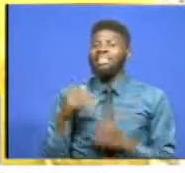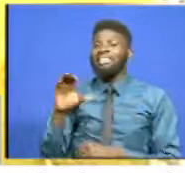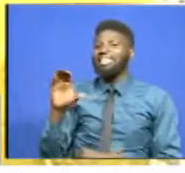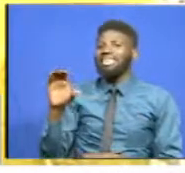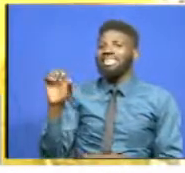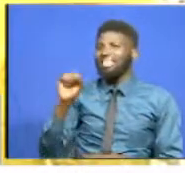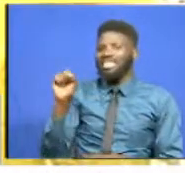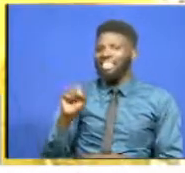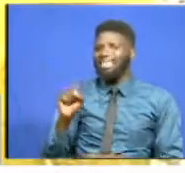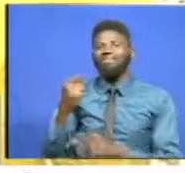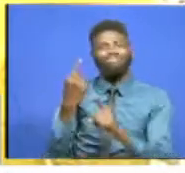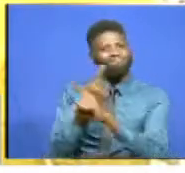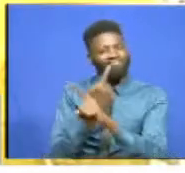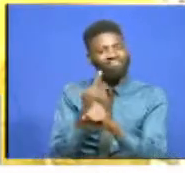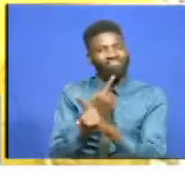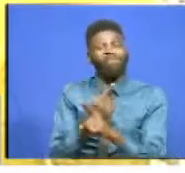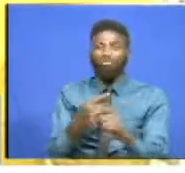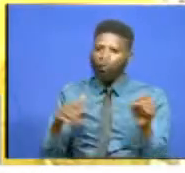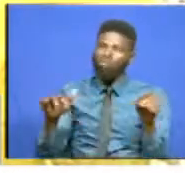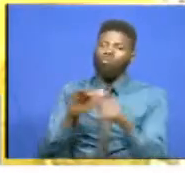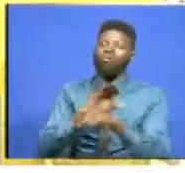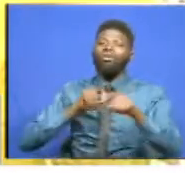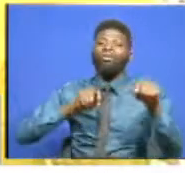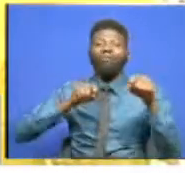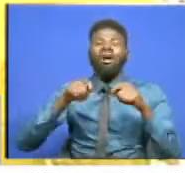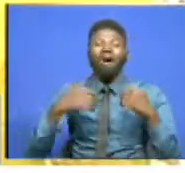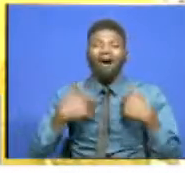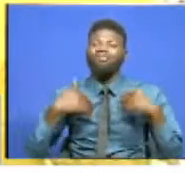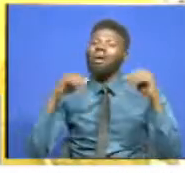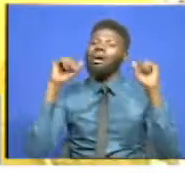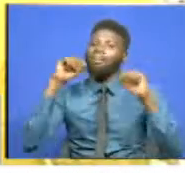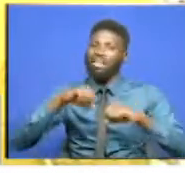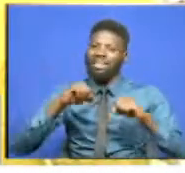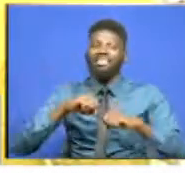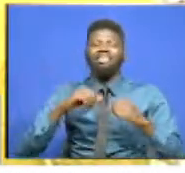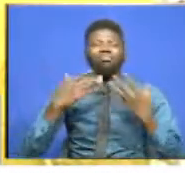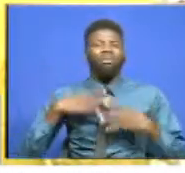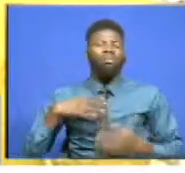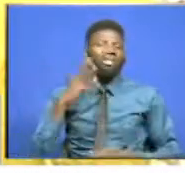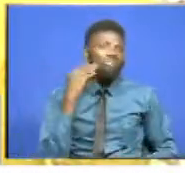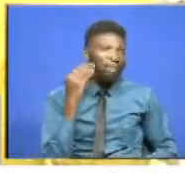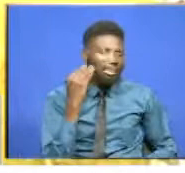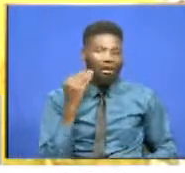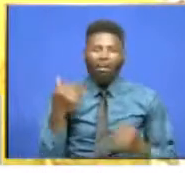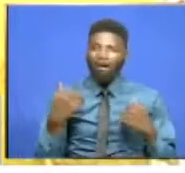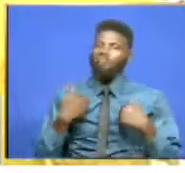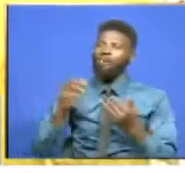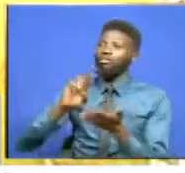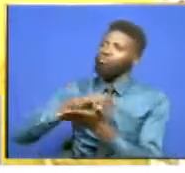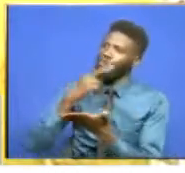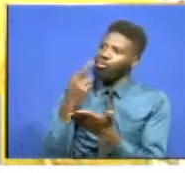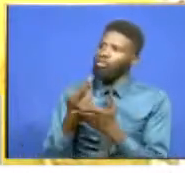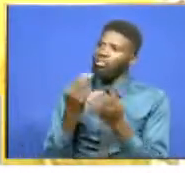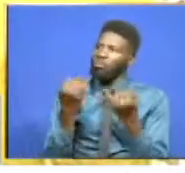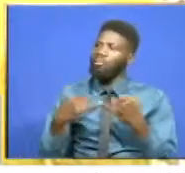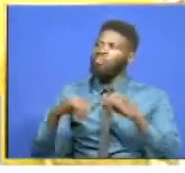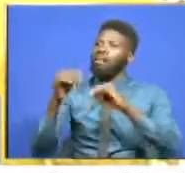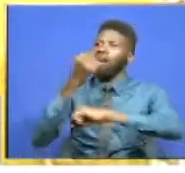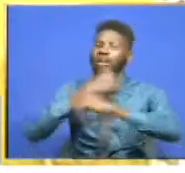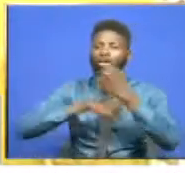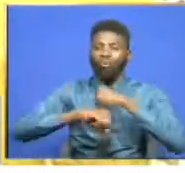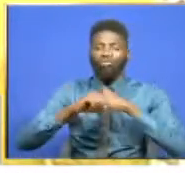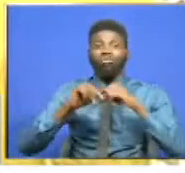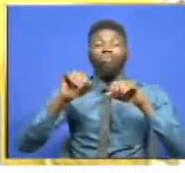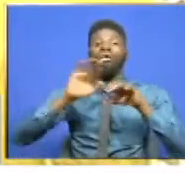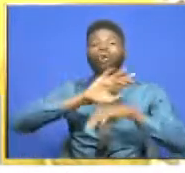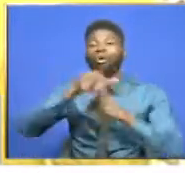have the capacity, you have very well experienced people, you have the resources to deliver. Every system now needed to tune up